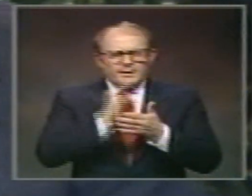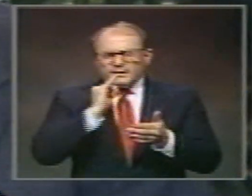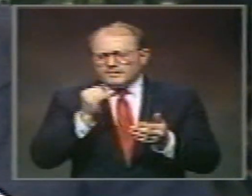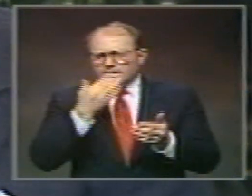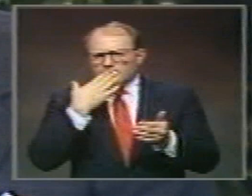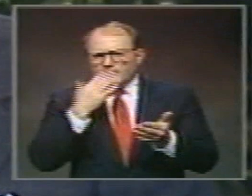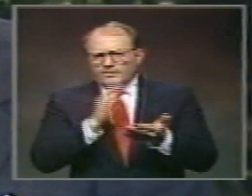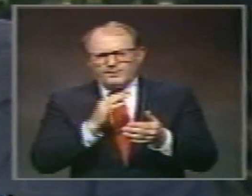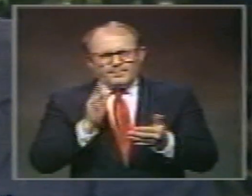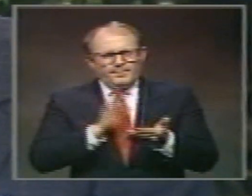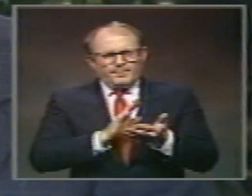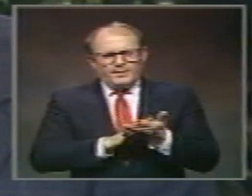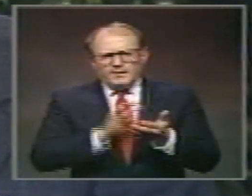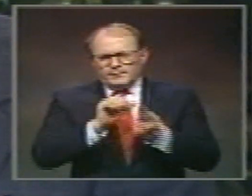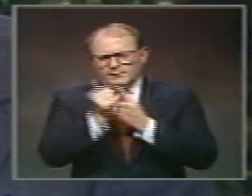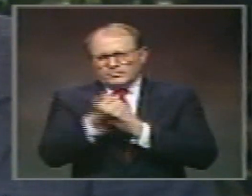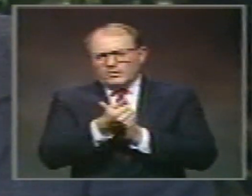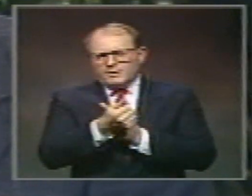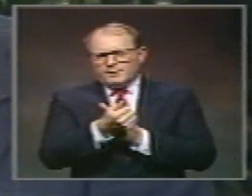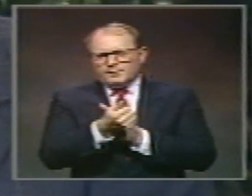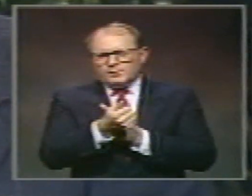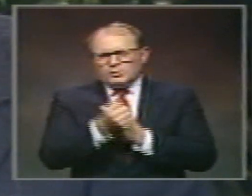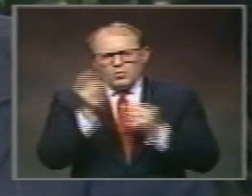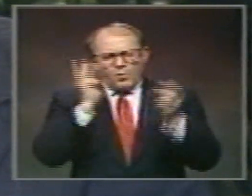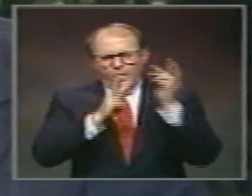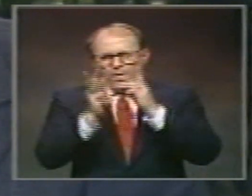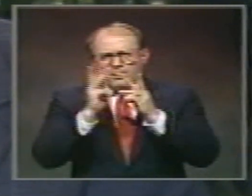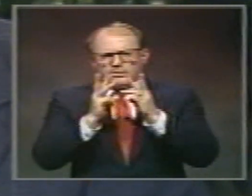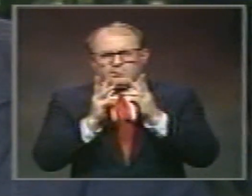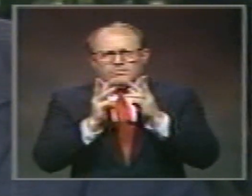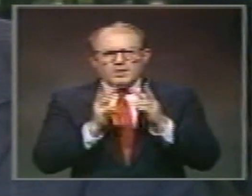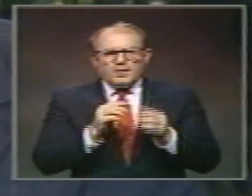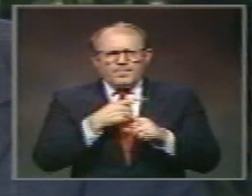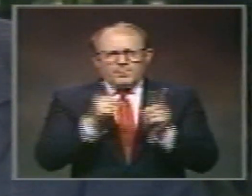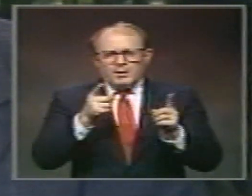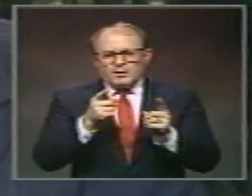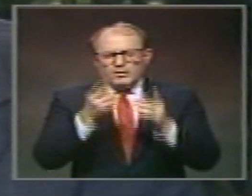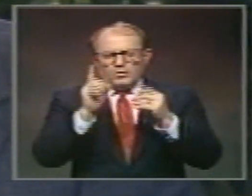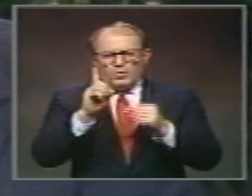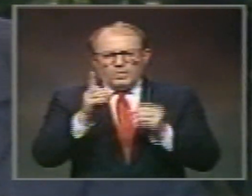terribly frustrating, isn't it? But a lost boy?